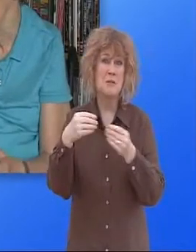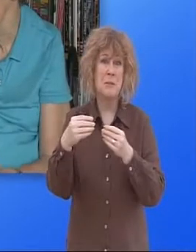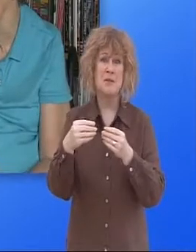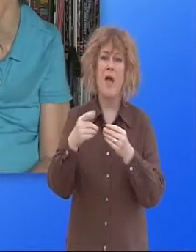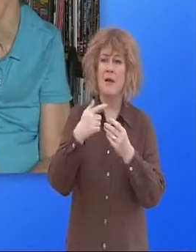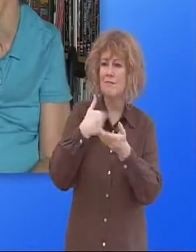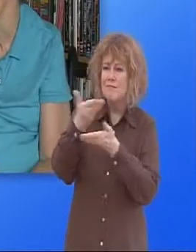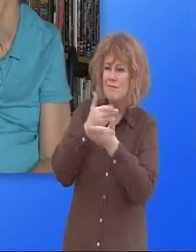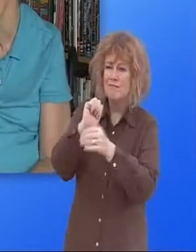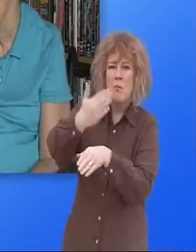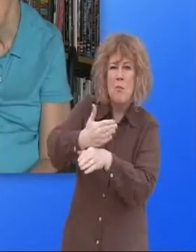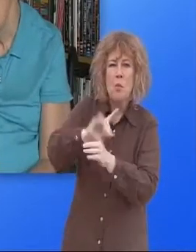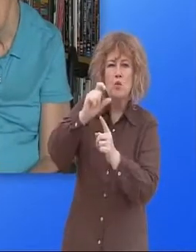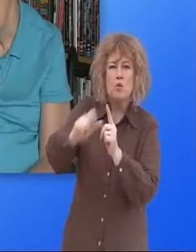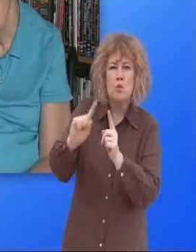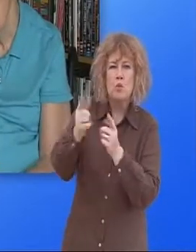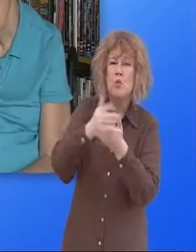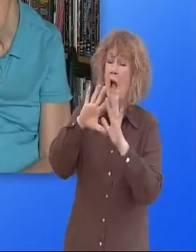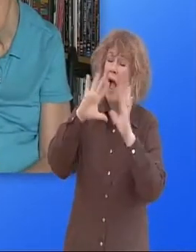want them to do those hours,